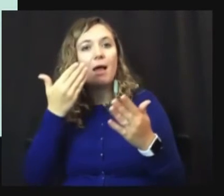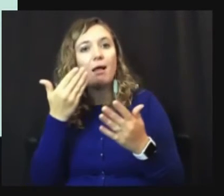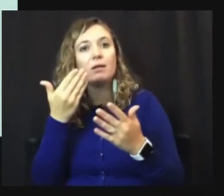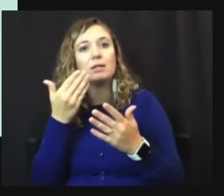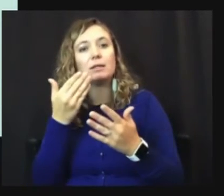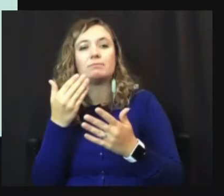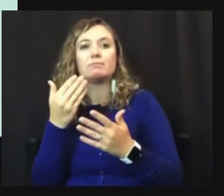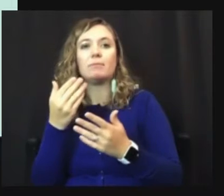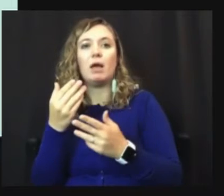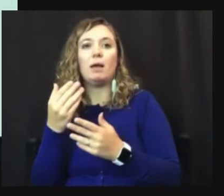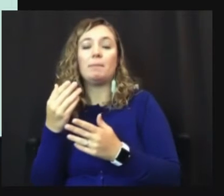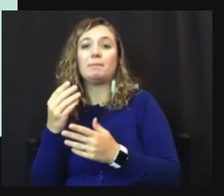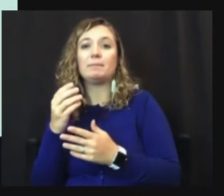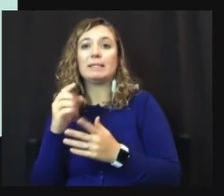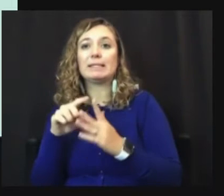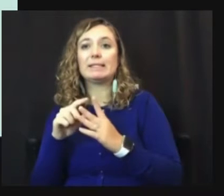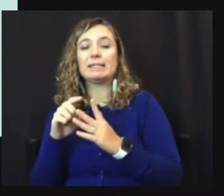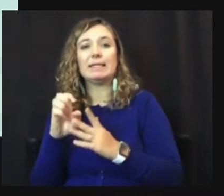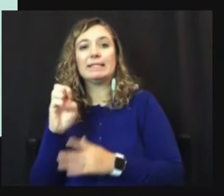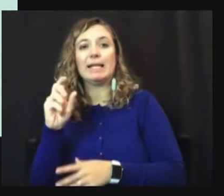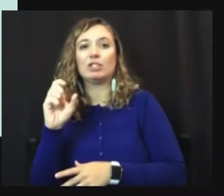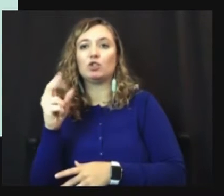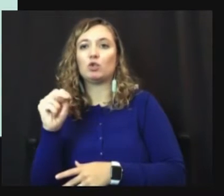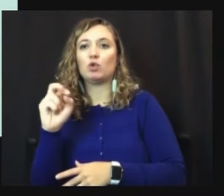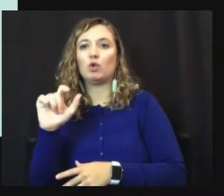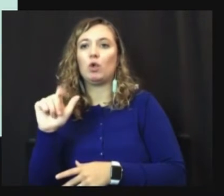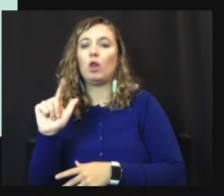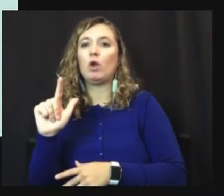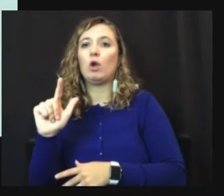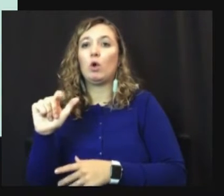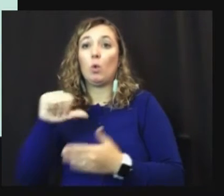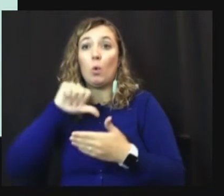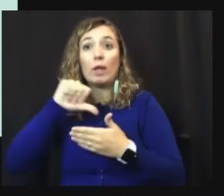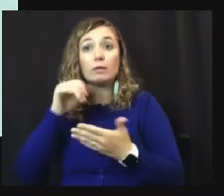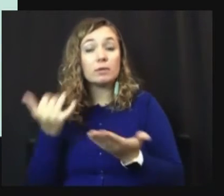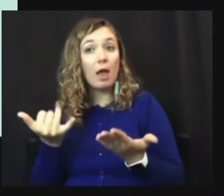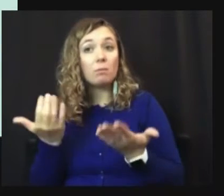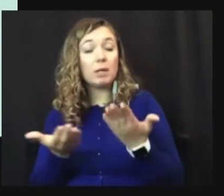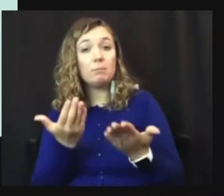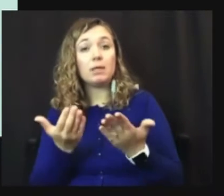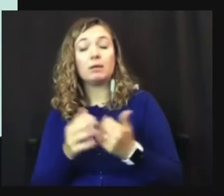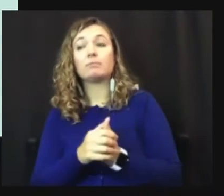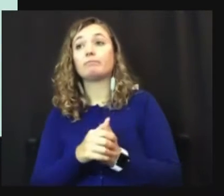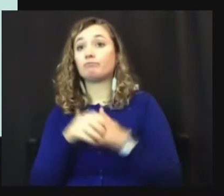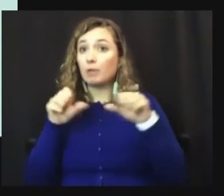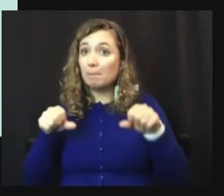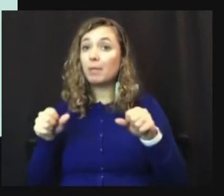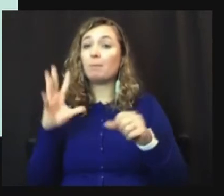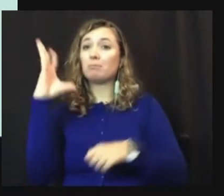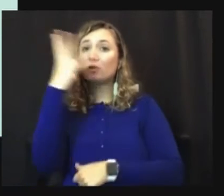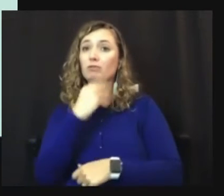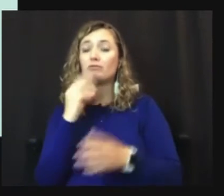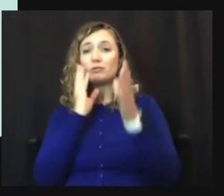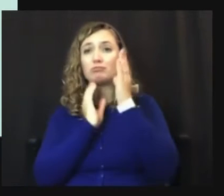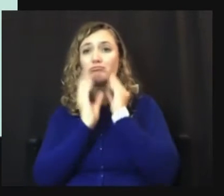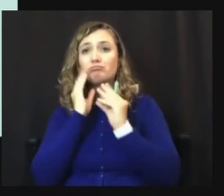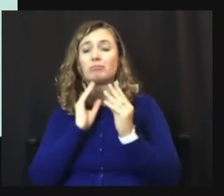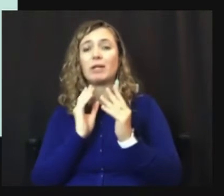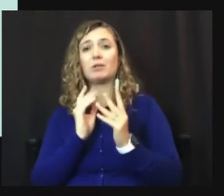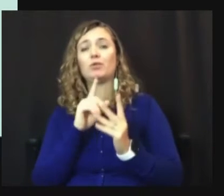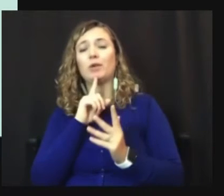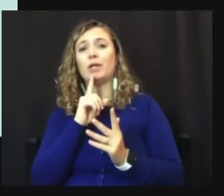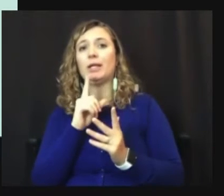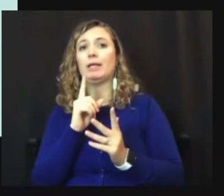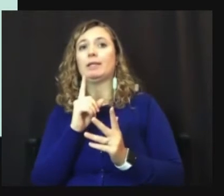co regulating with our family members. It can be a beautiful experience and really build up positive building blocks of